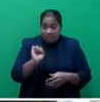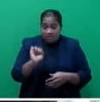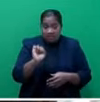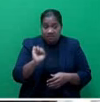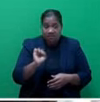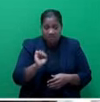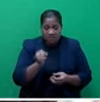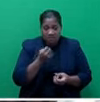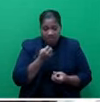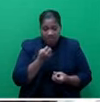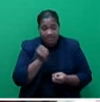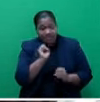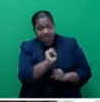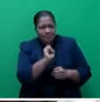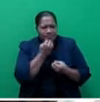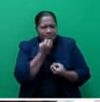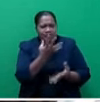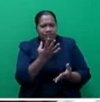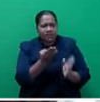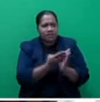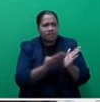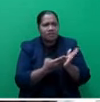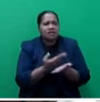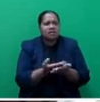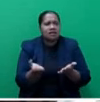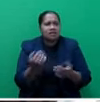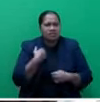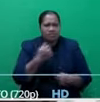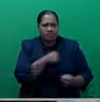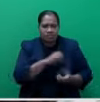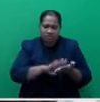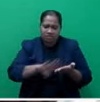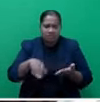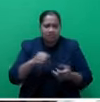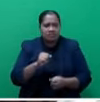this bill, talked about how the military perhaps should remove this government. And here is this opposition